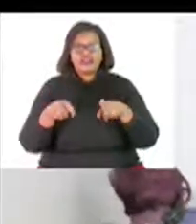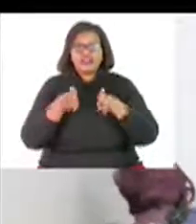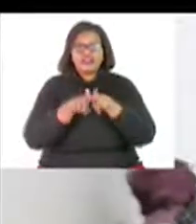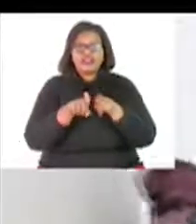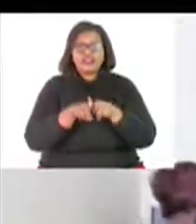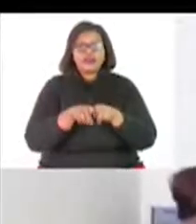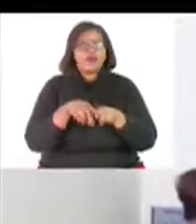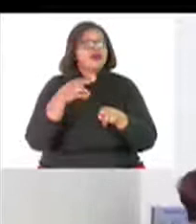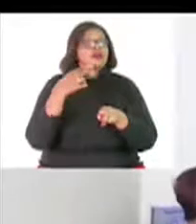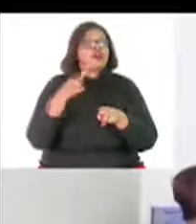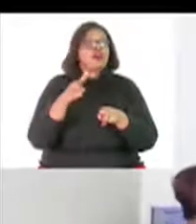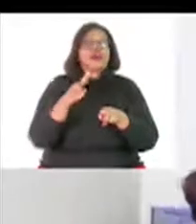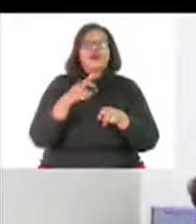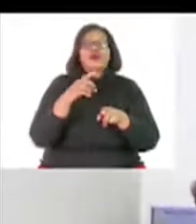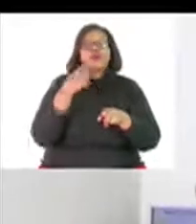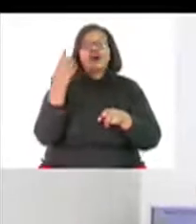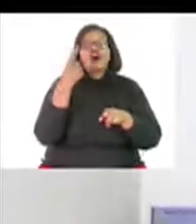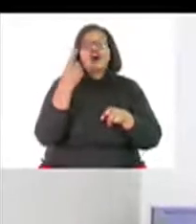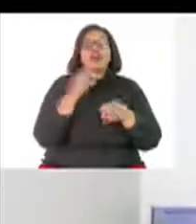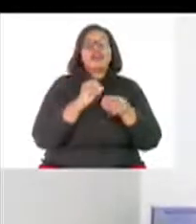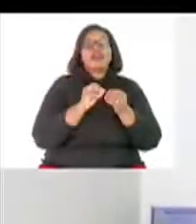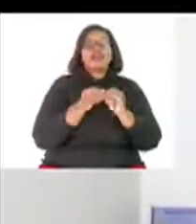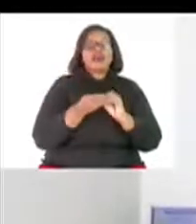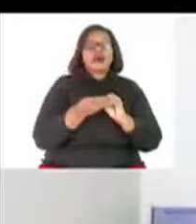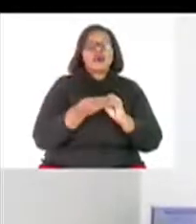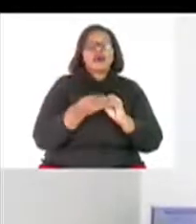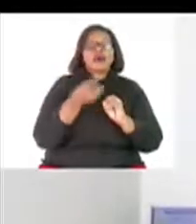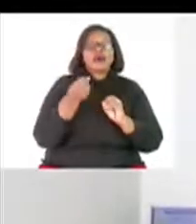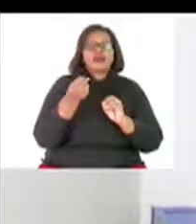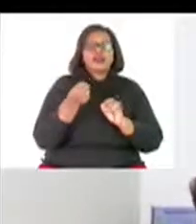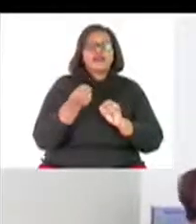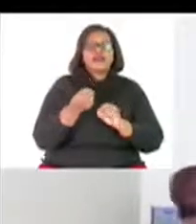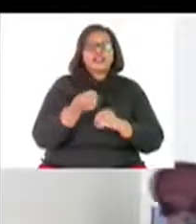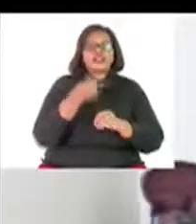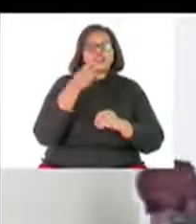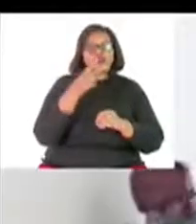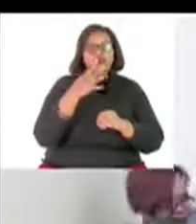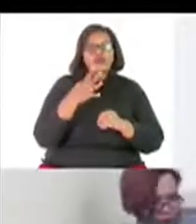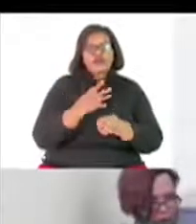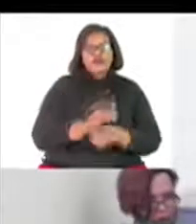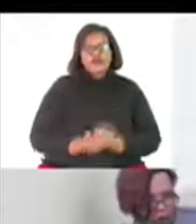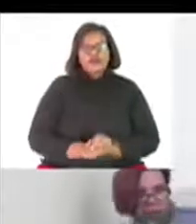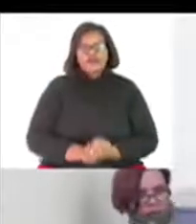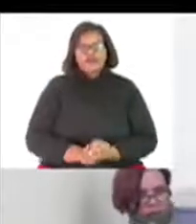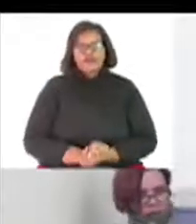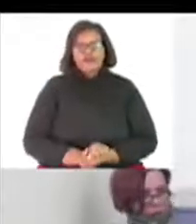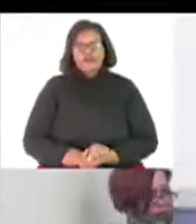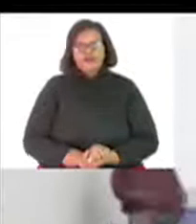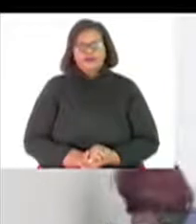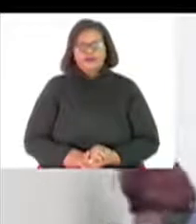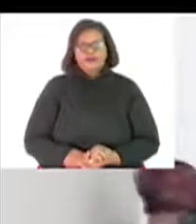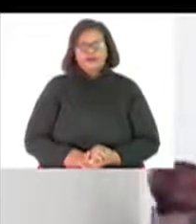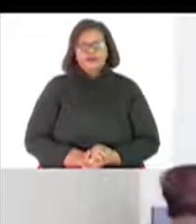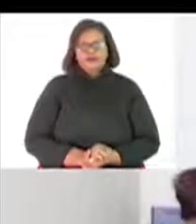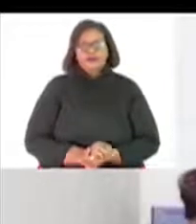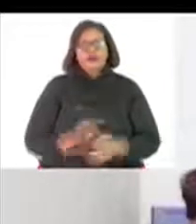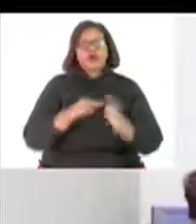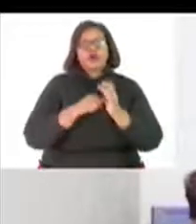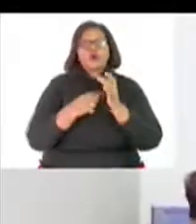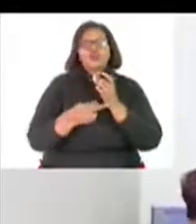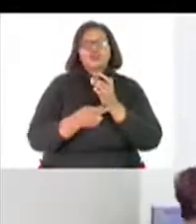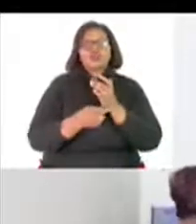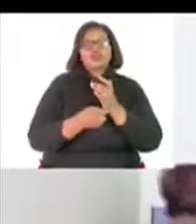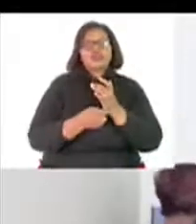No. So the only common multiple that we have here is 24. So it means